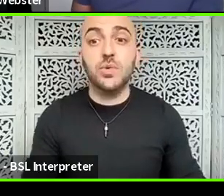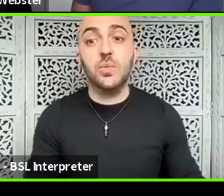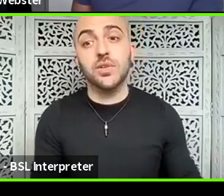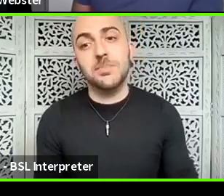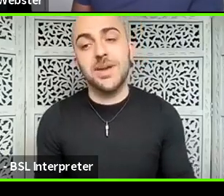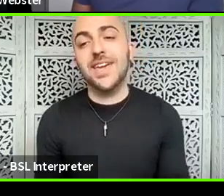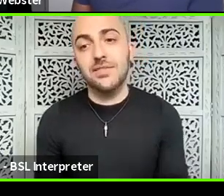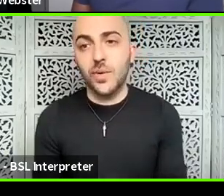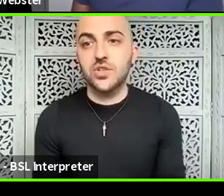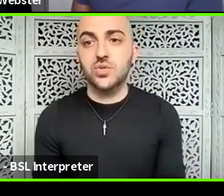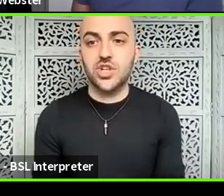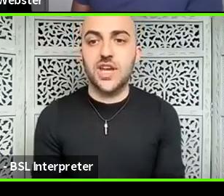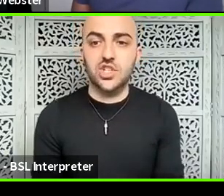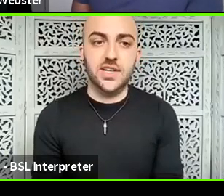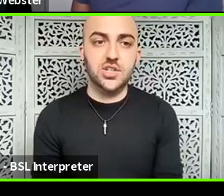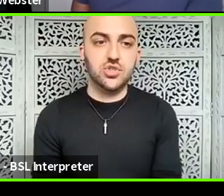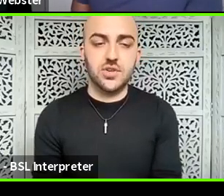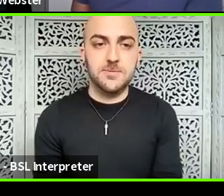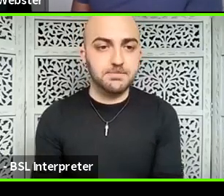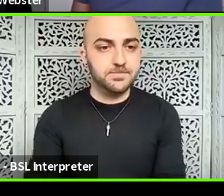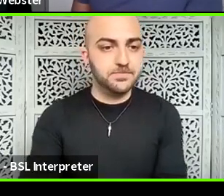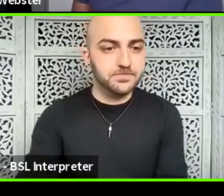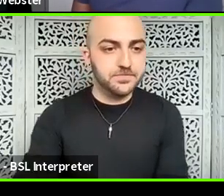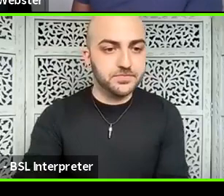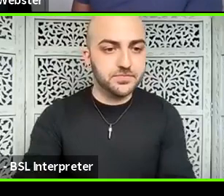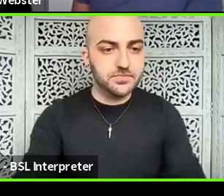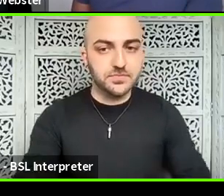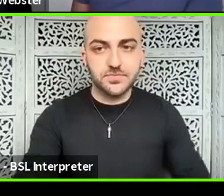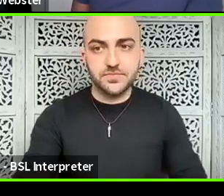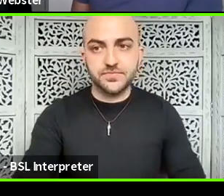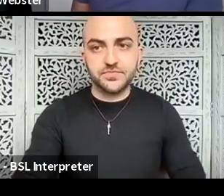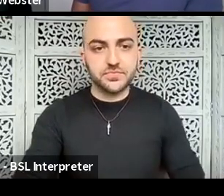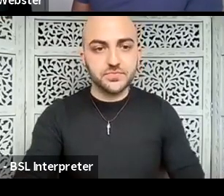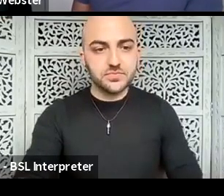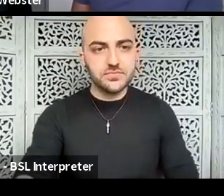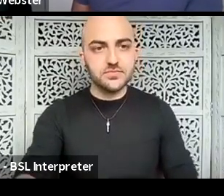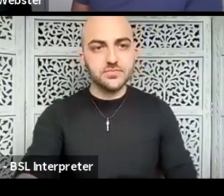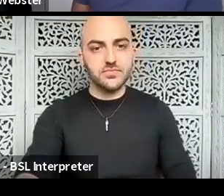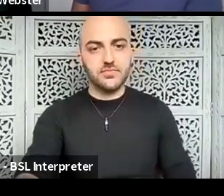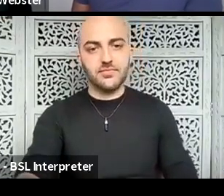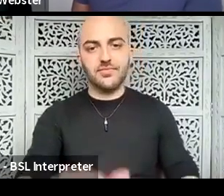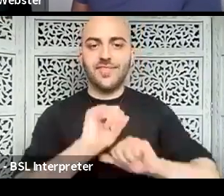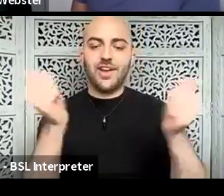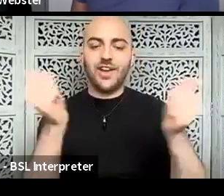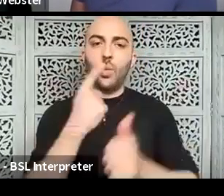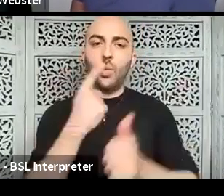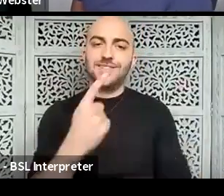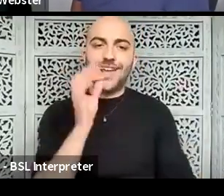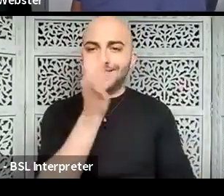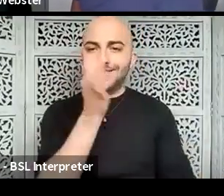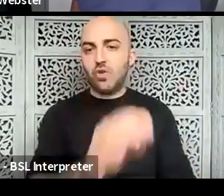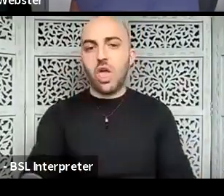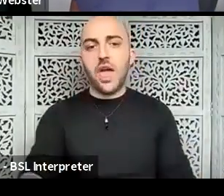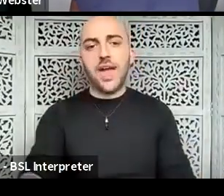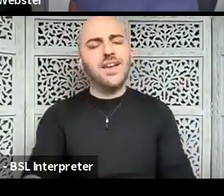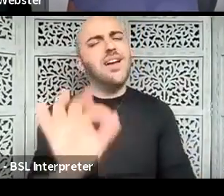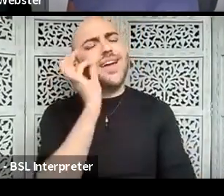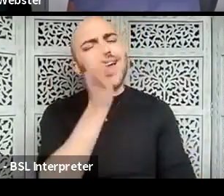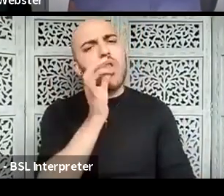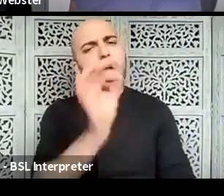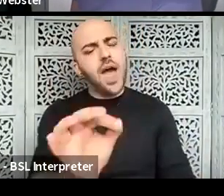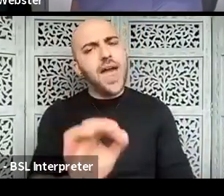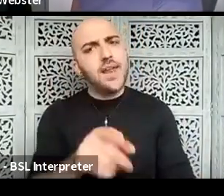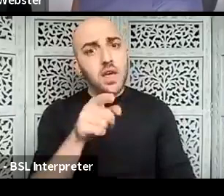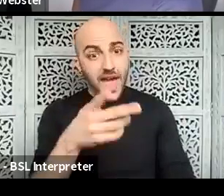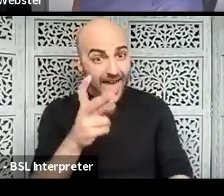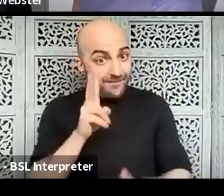changes there if we want to make influential change in the industry. Very well said. Caroline, have you noticed though a